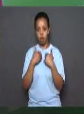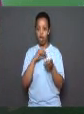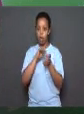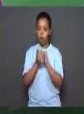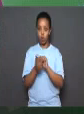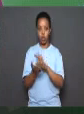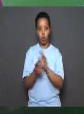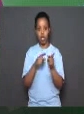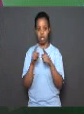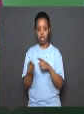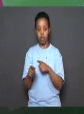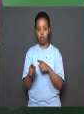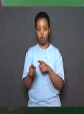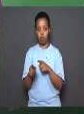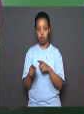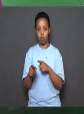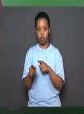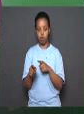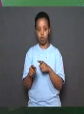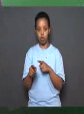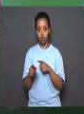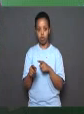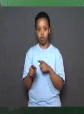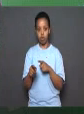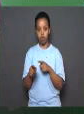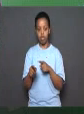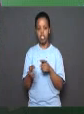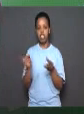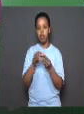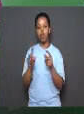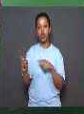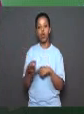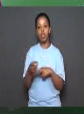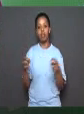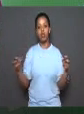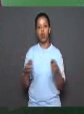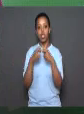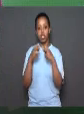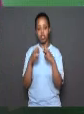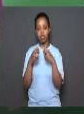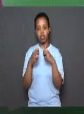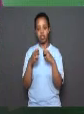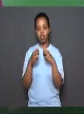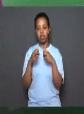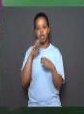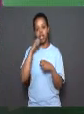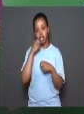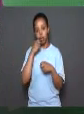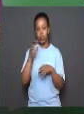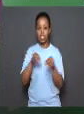denaturation, then, despite the extra collisions, the activity of the